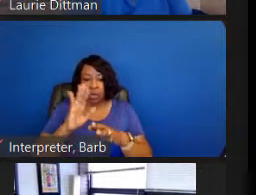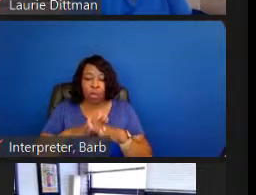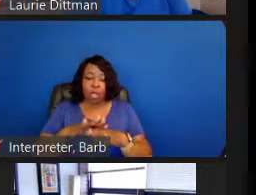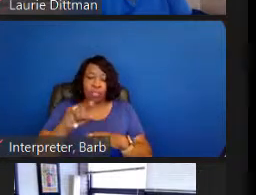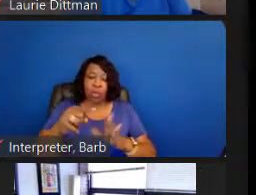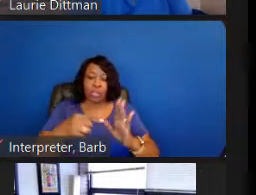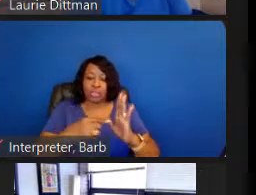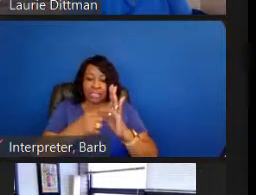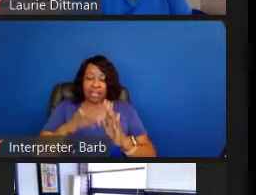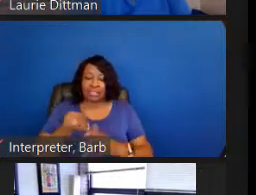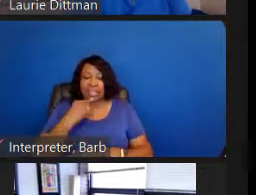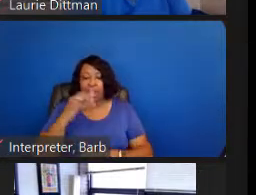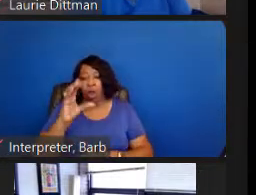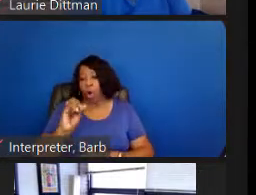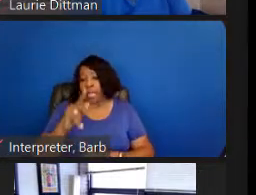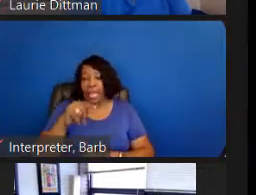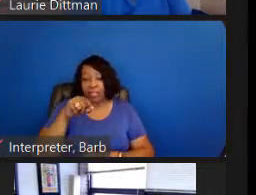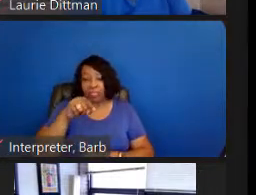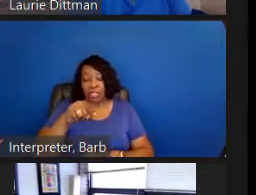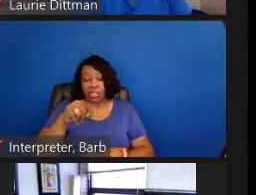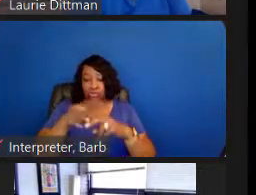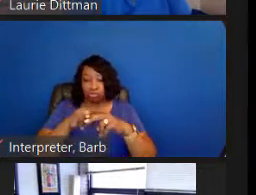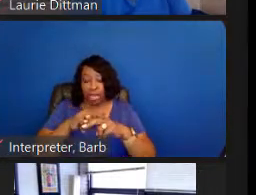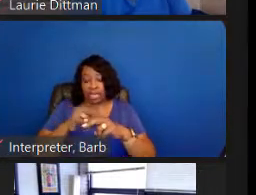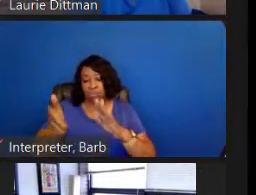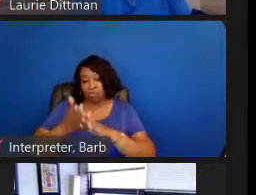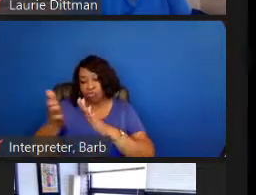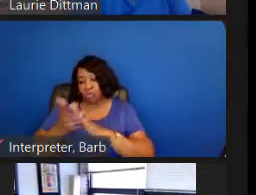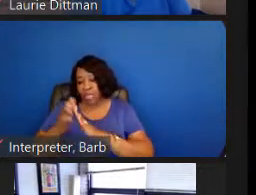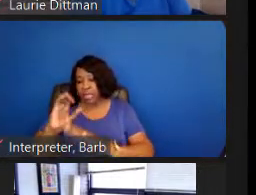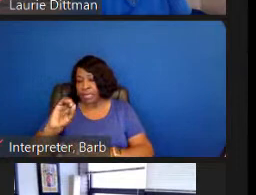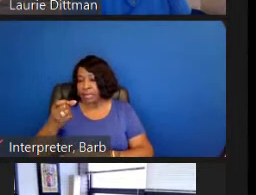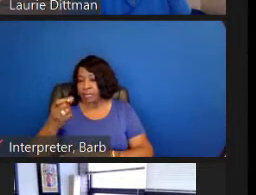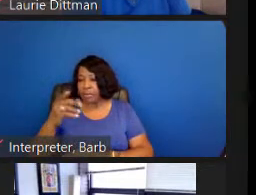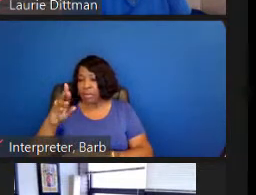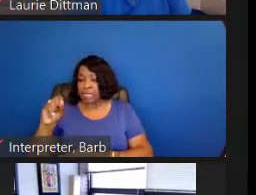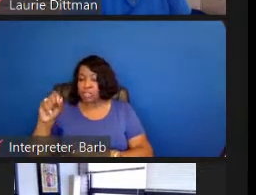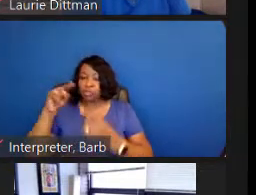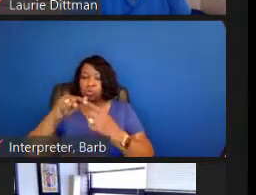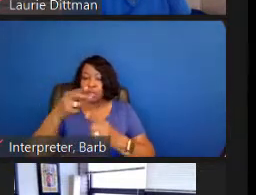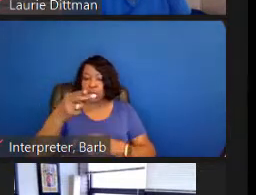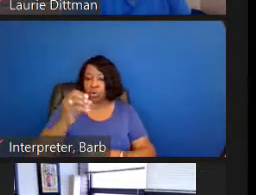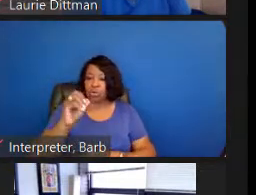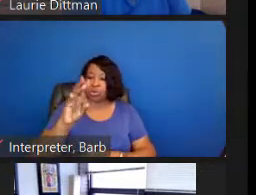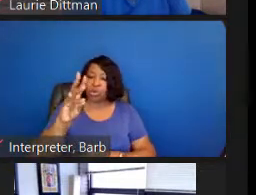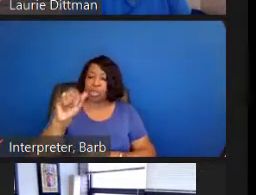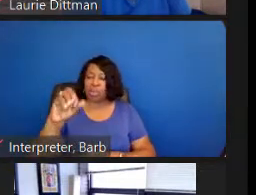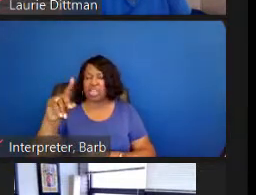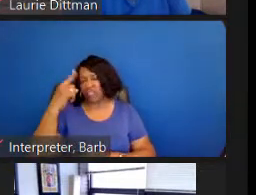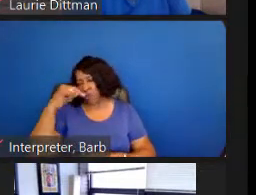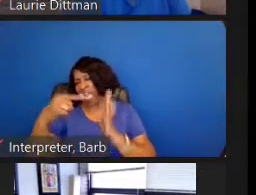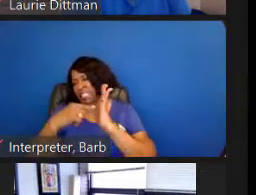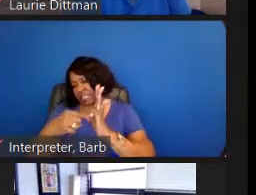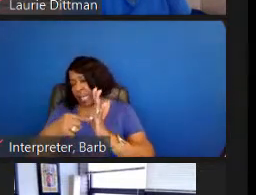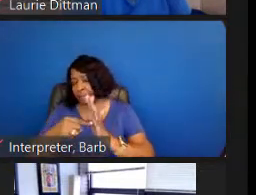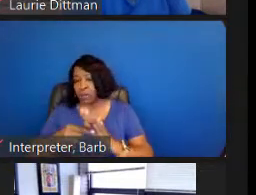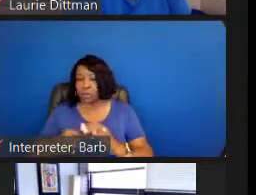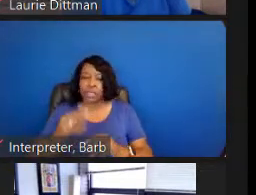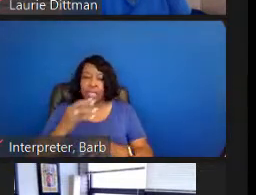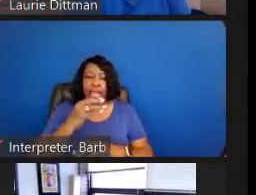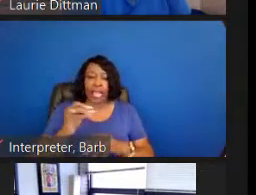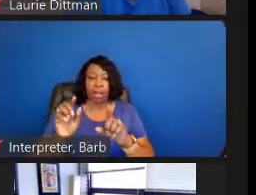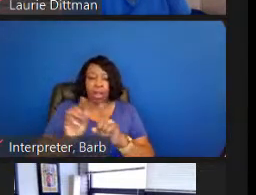that say, okay, this train is running express to Howard, for example. And also